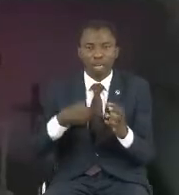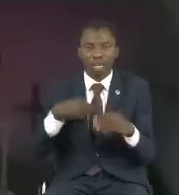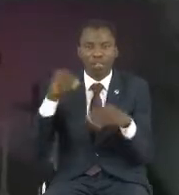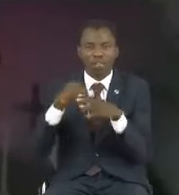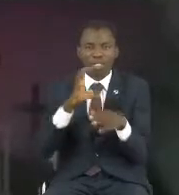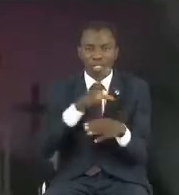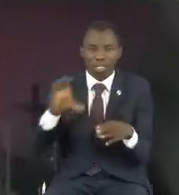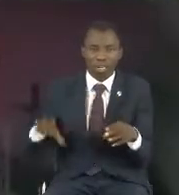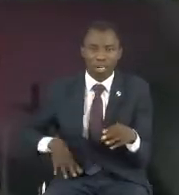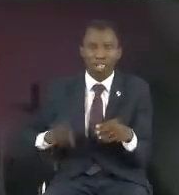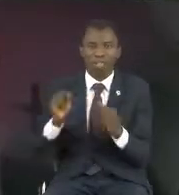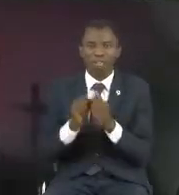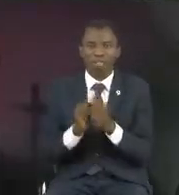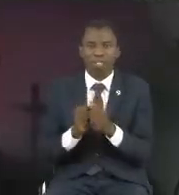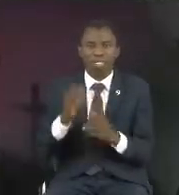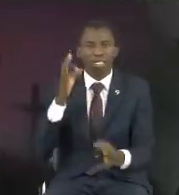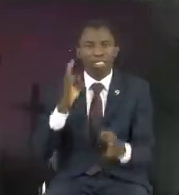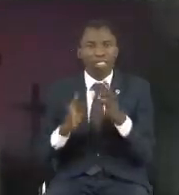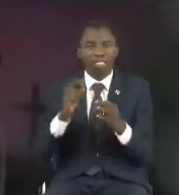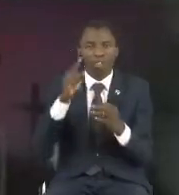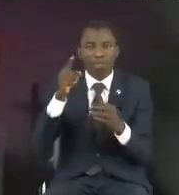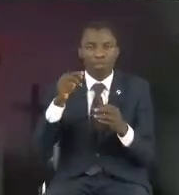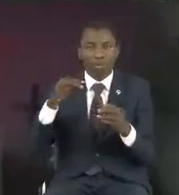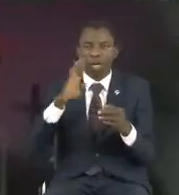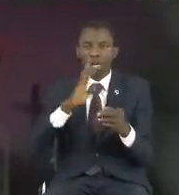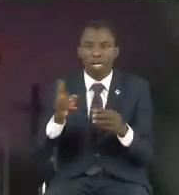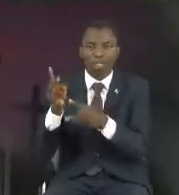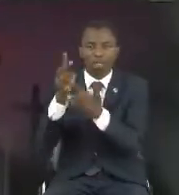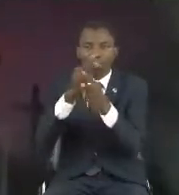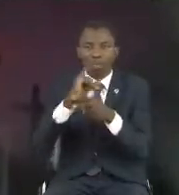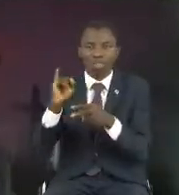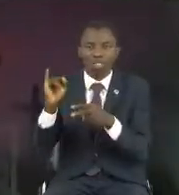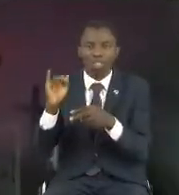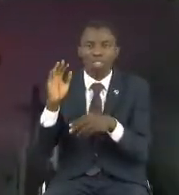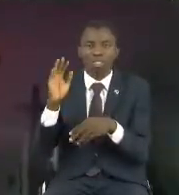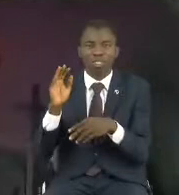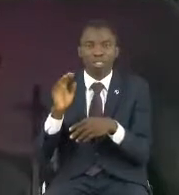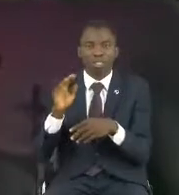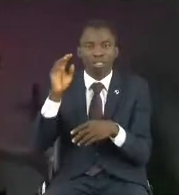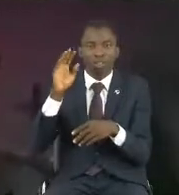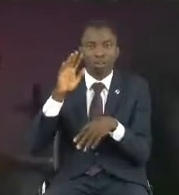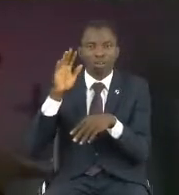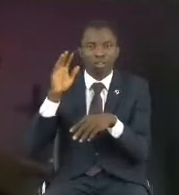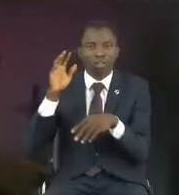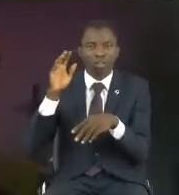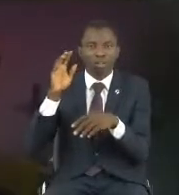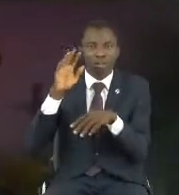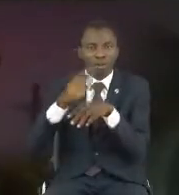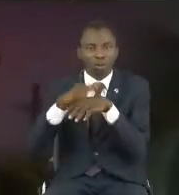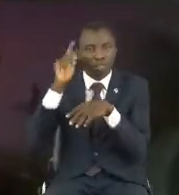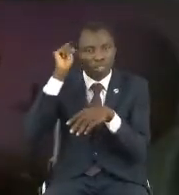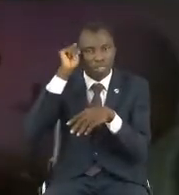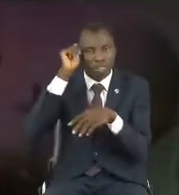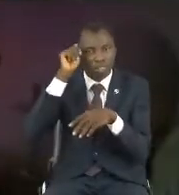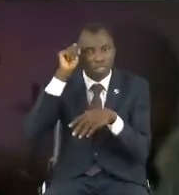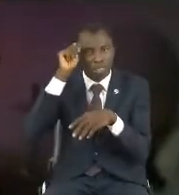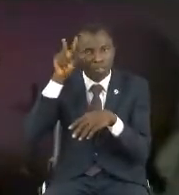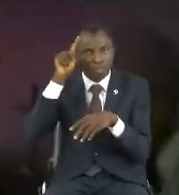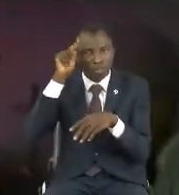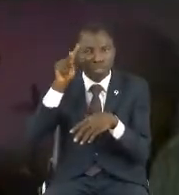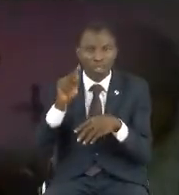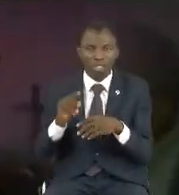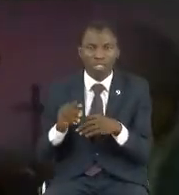And if you are watching online and you just gave your life to Christ after